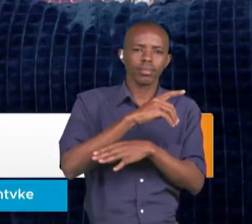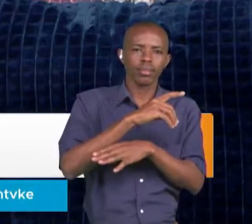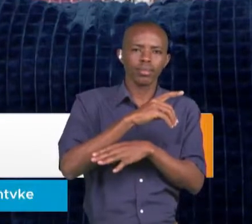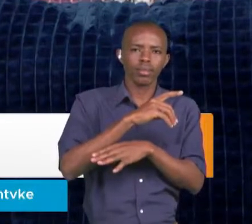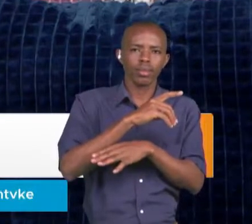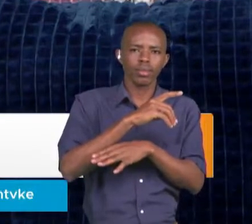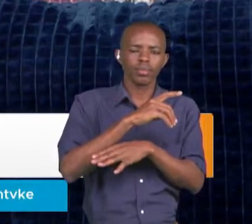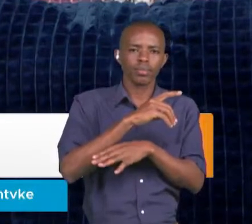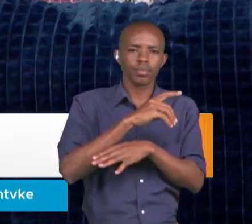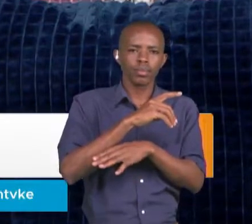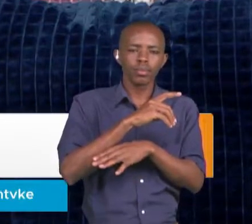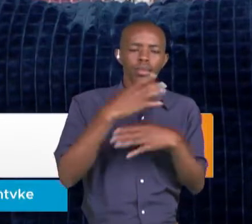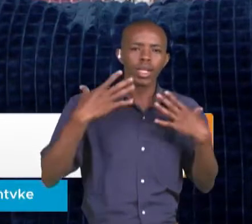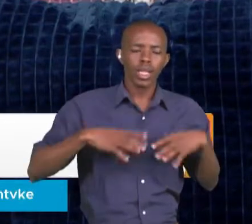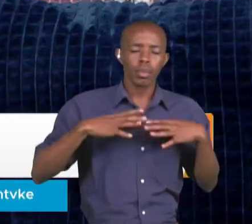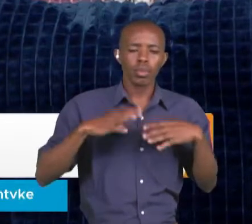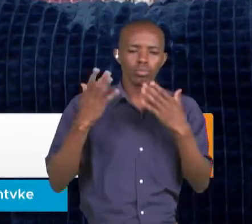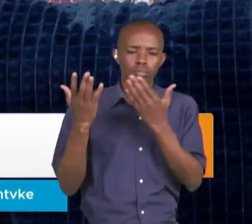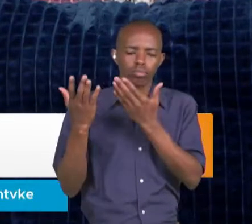the guys were brought to book